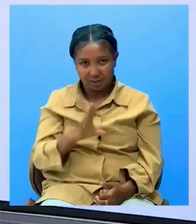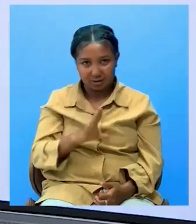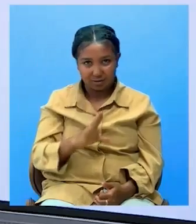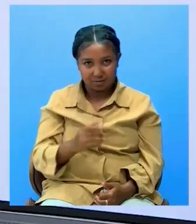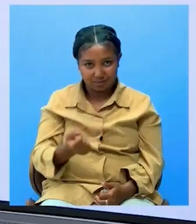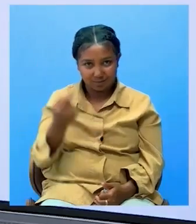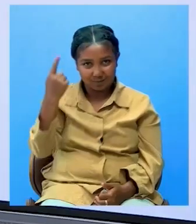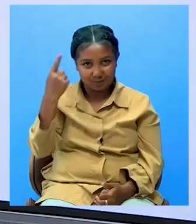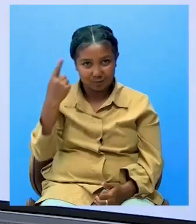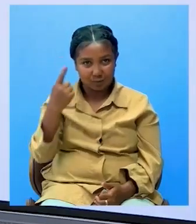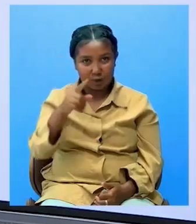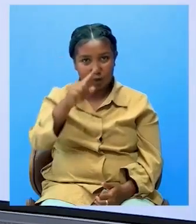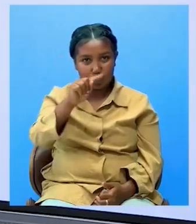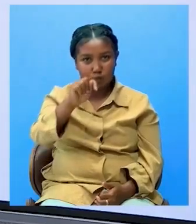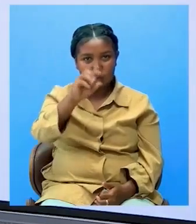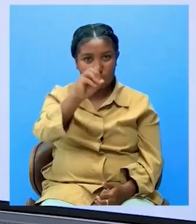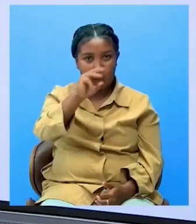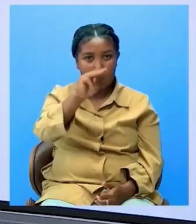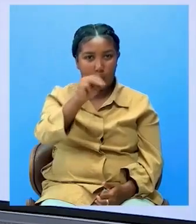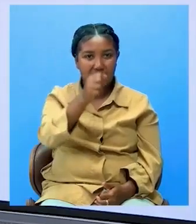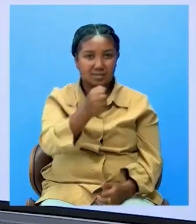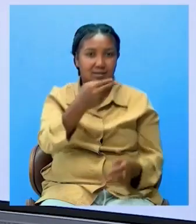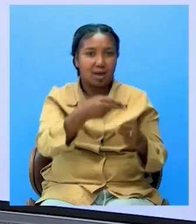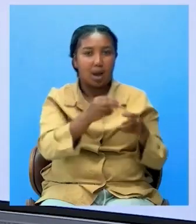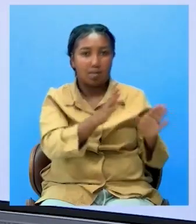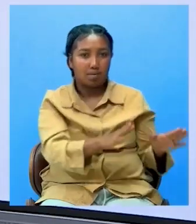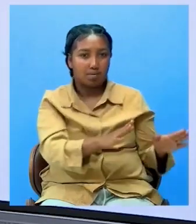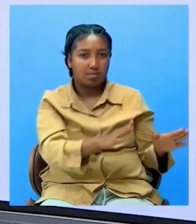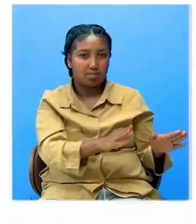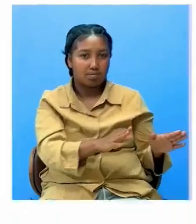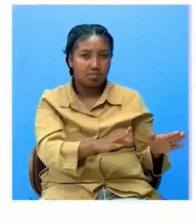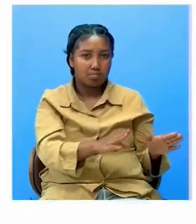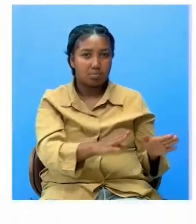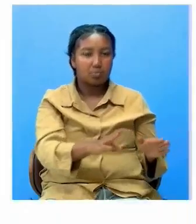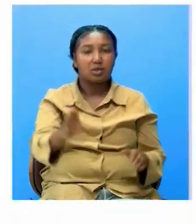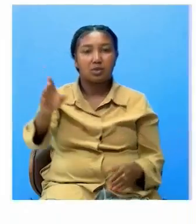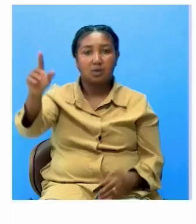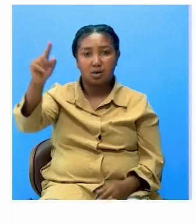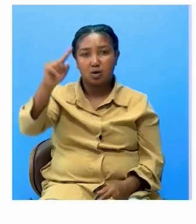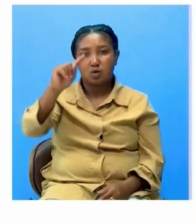it clear? Bear your mind. So, Thomas' computer